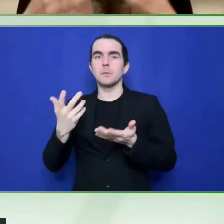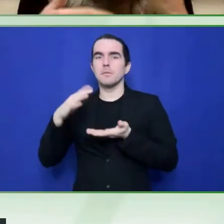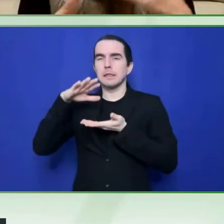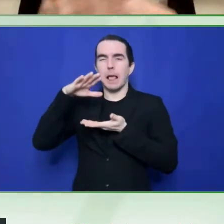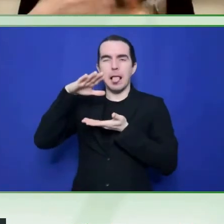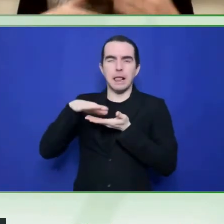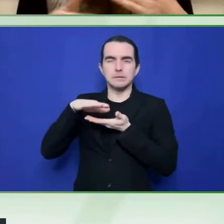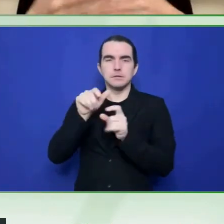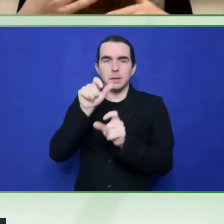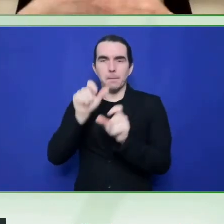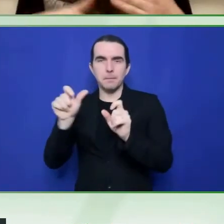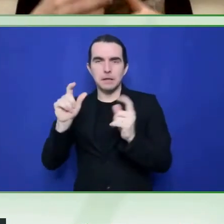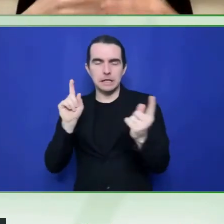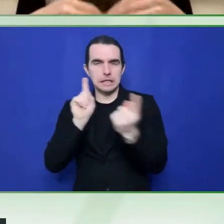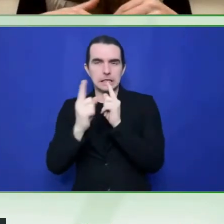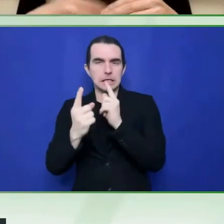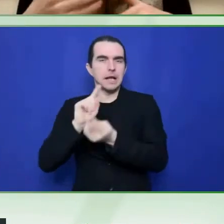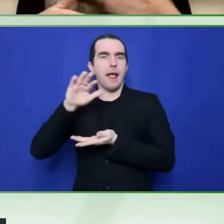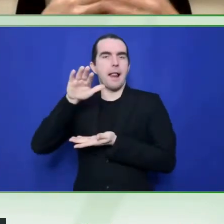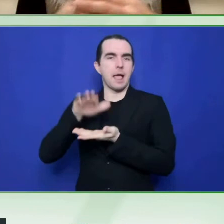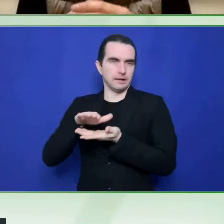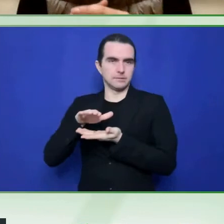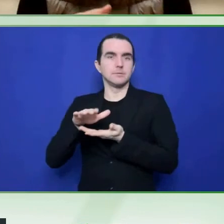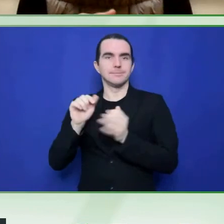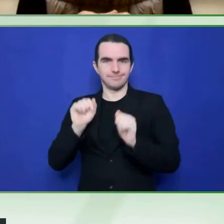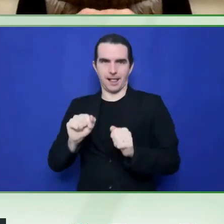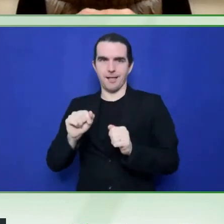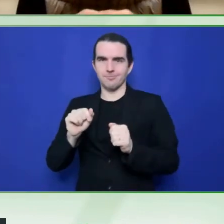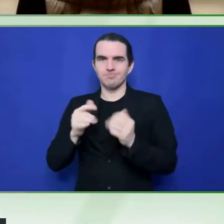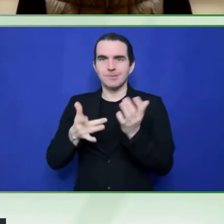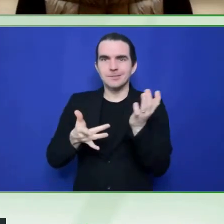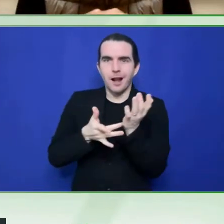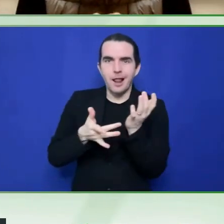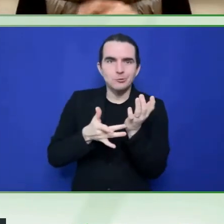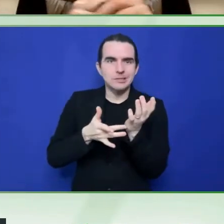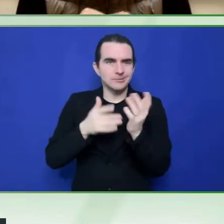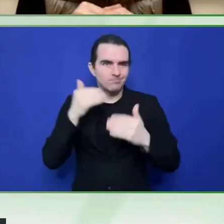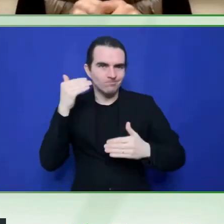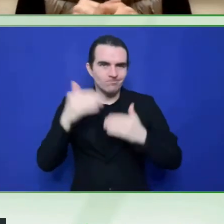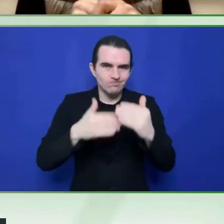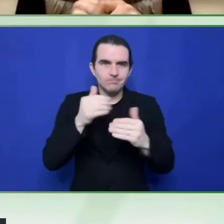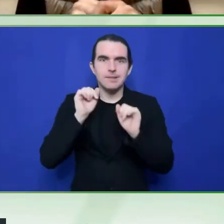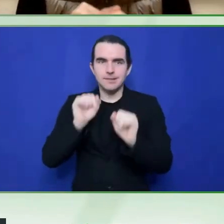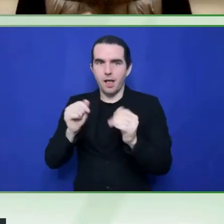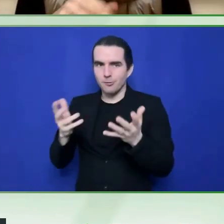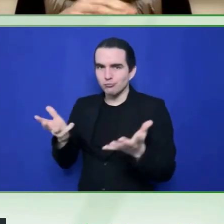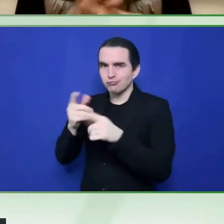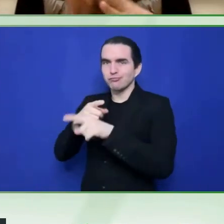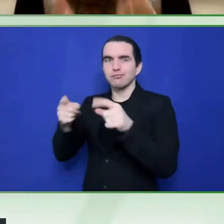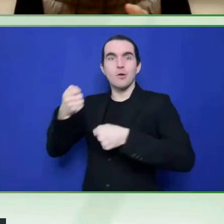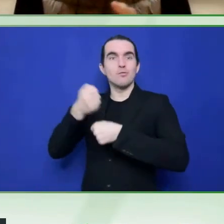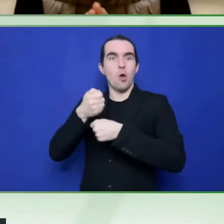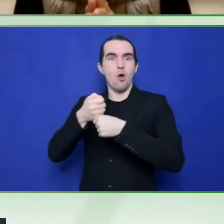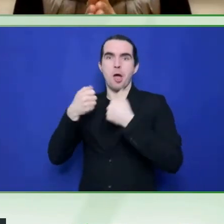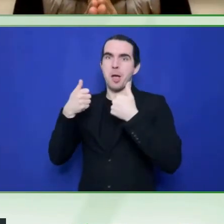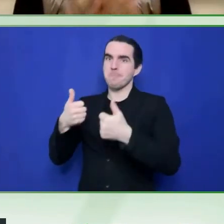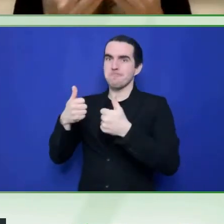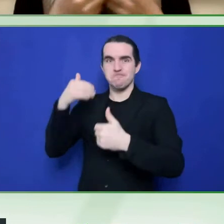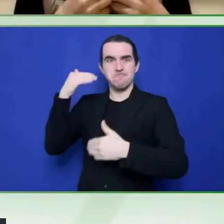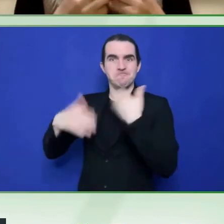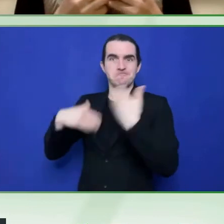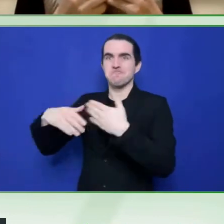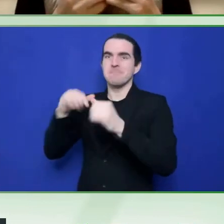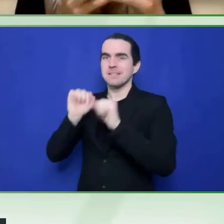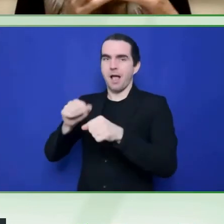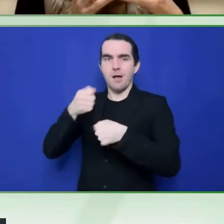wrong inside the process, not after they finished. So next slide, please. And just to sum up, from